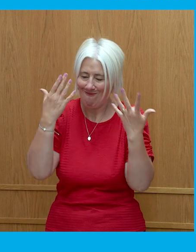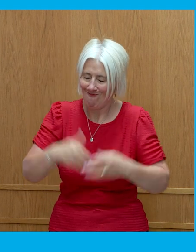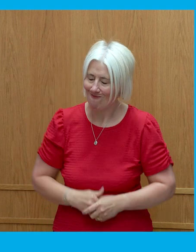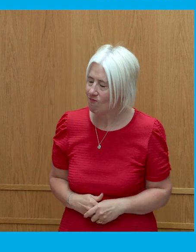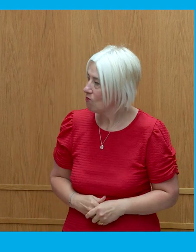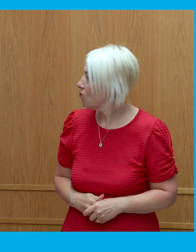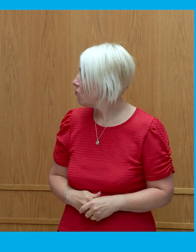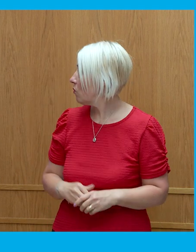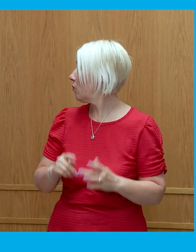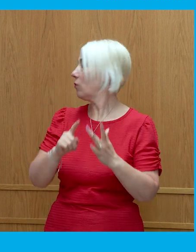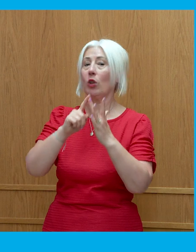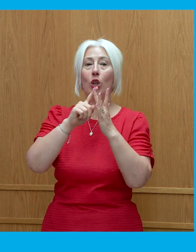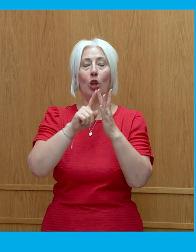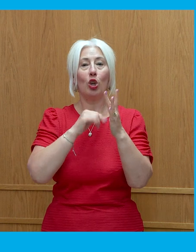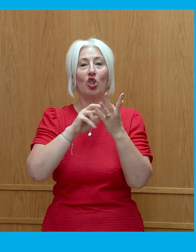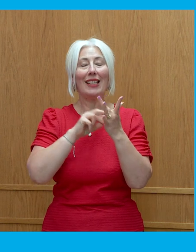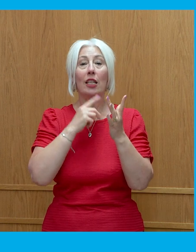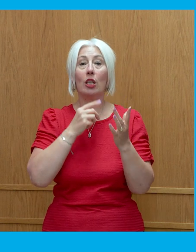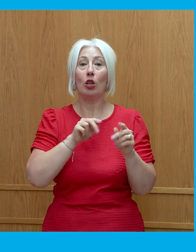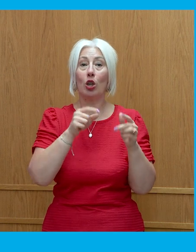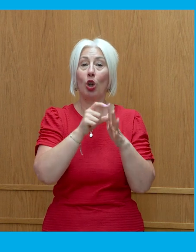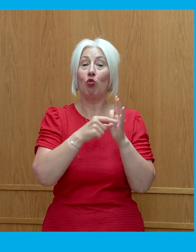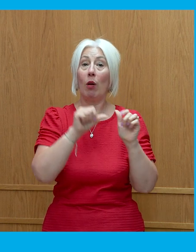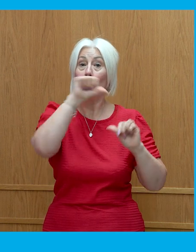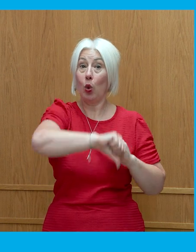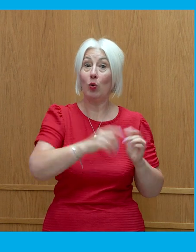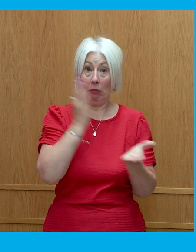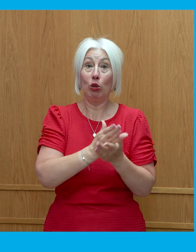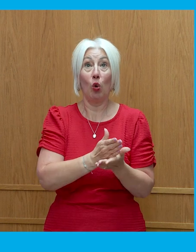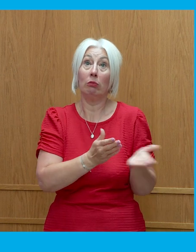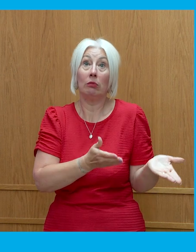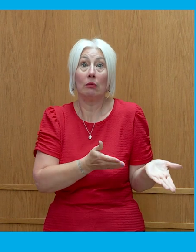Jason, Trump's to lose? Sure.